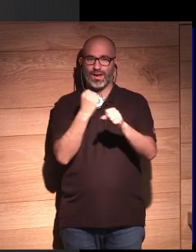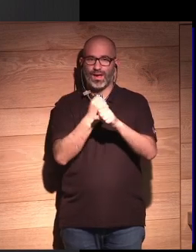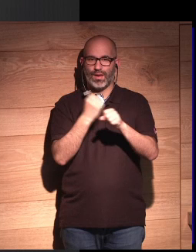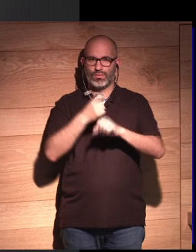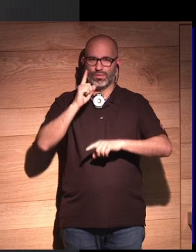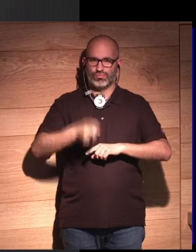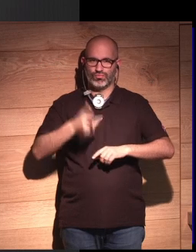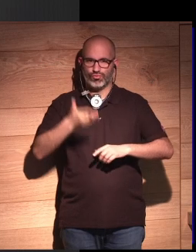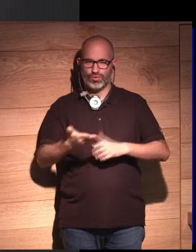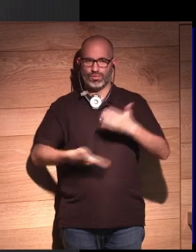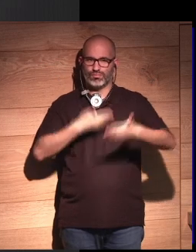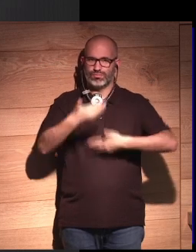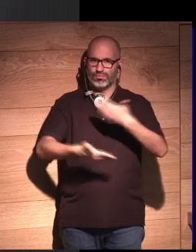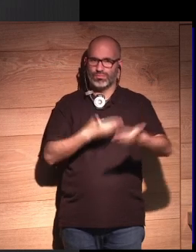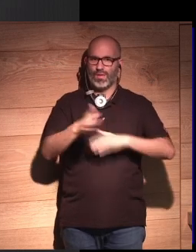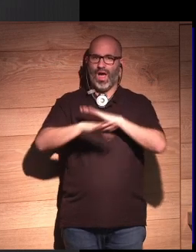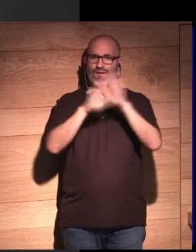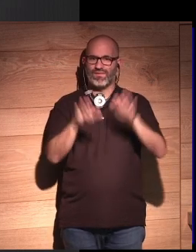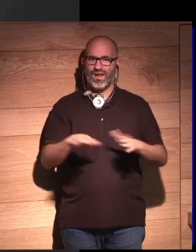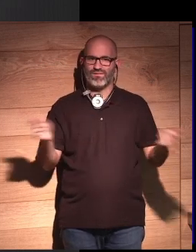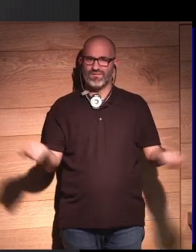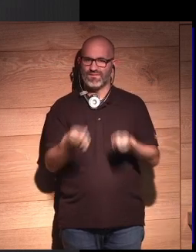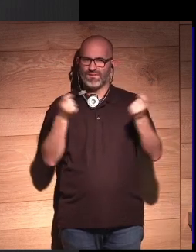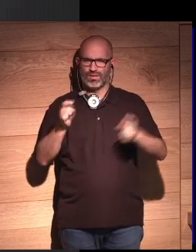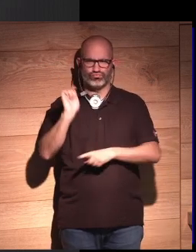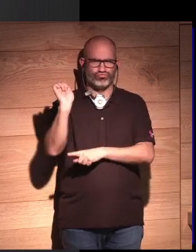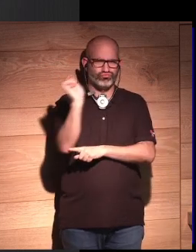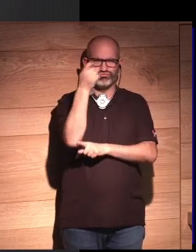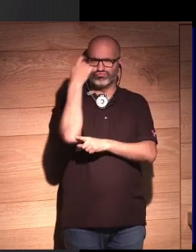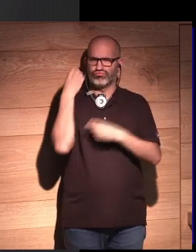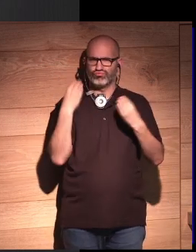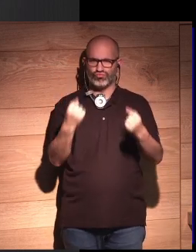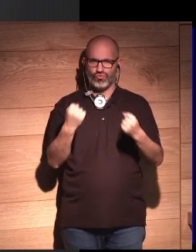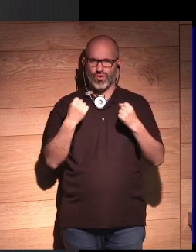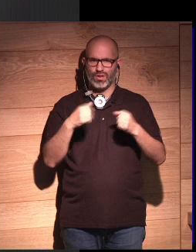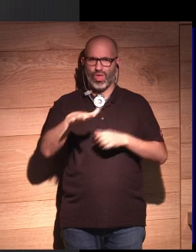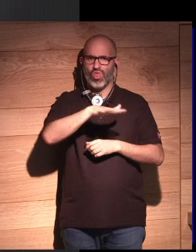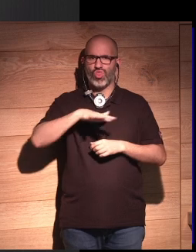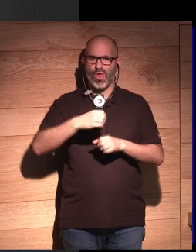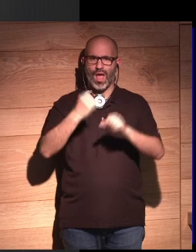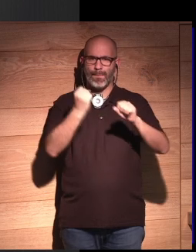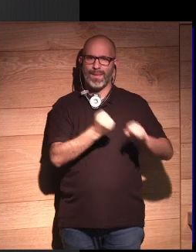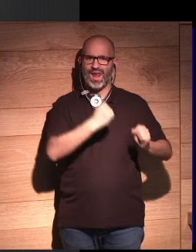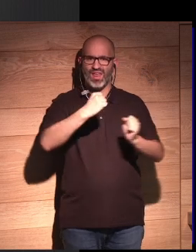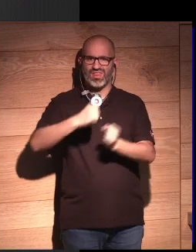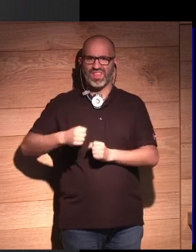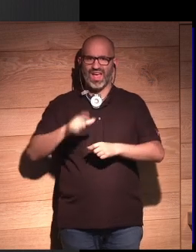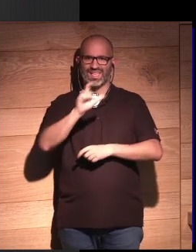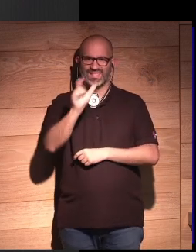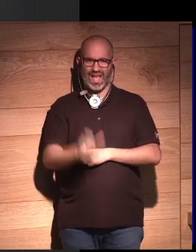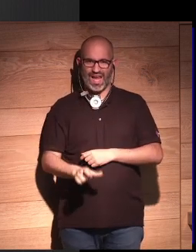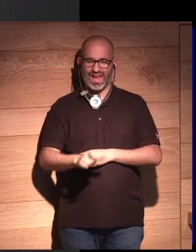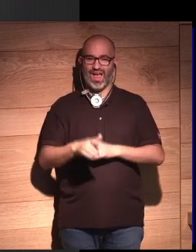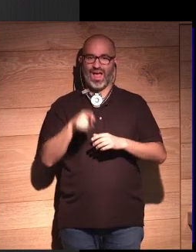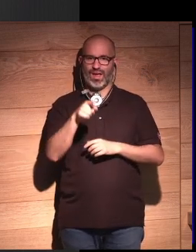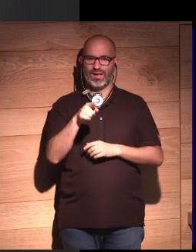And Shuli, you should watch out for her in Venice. She actually was chosen to occupy the Taiwanese pavilion in Venice